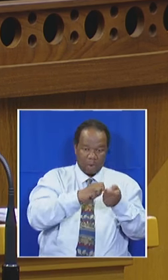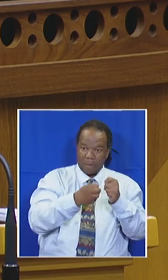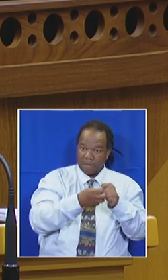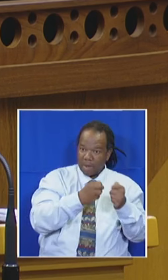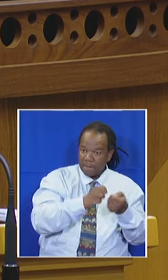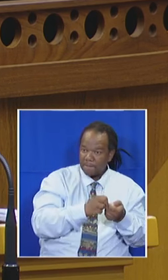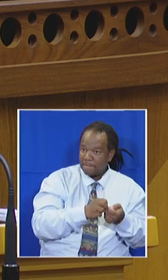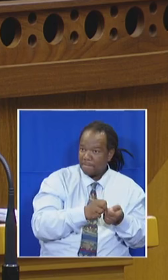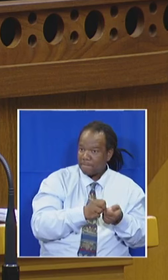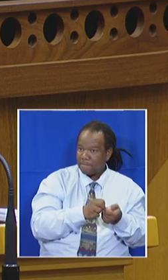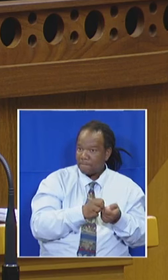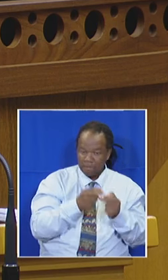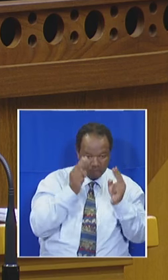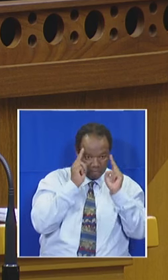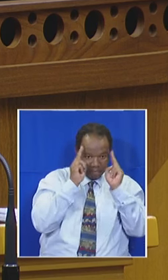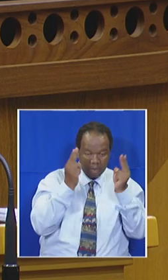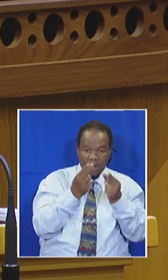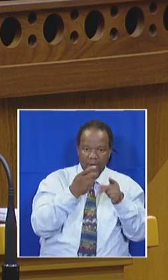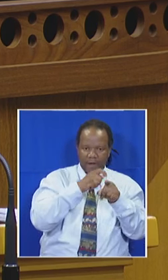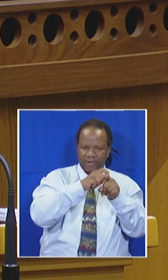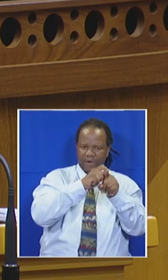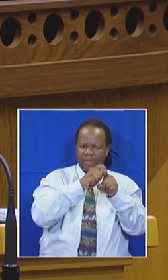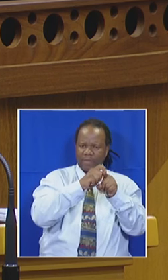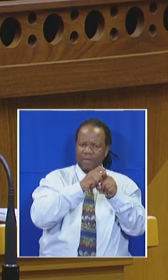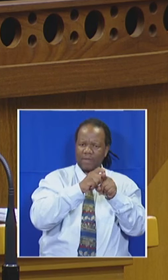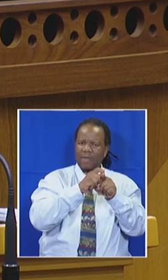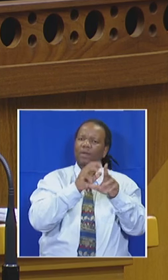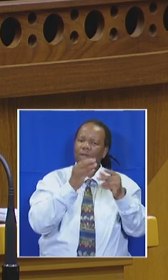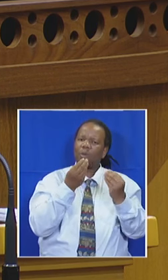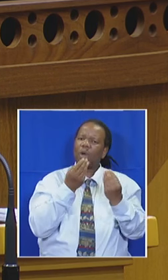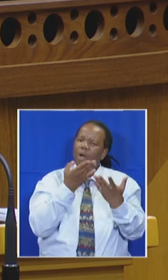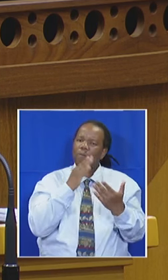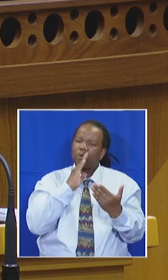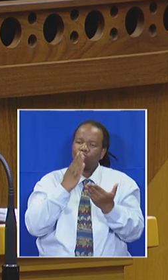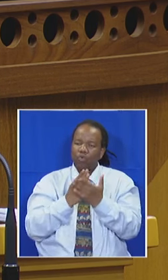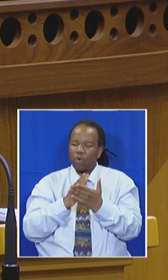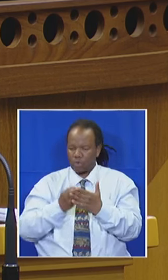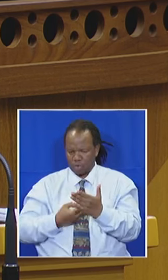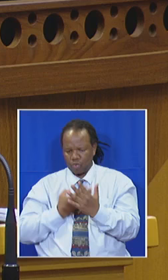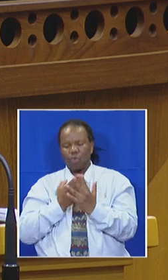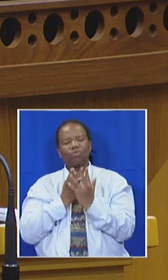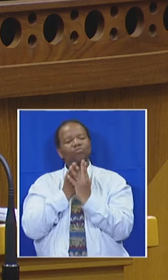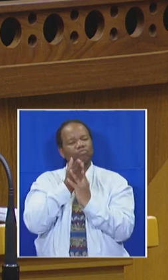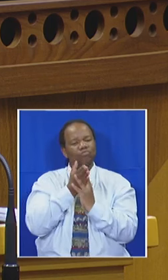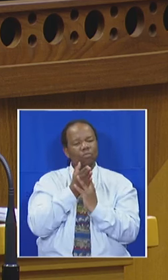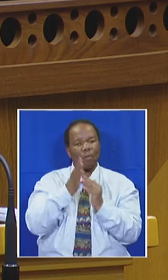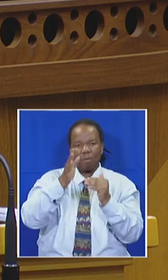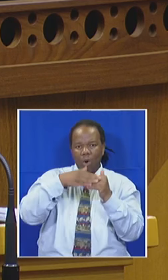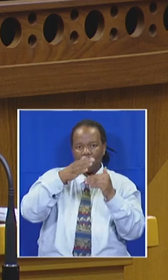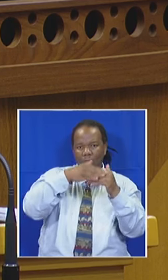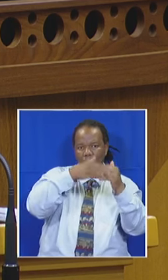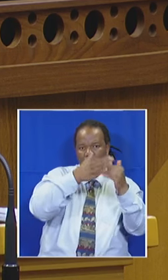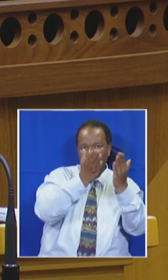training sector to make higher education accessible to more students from the